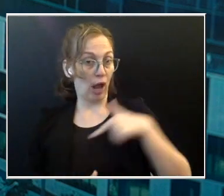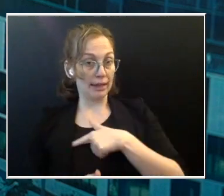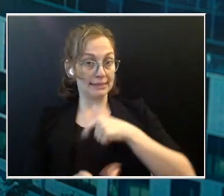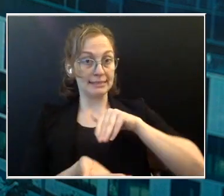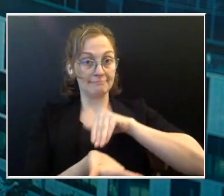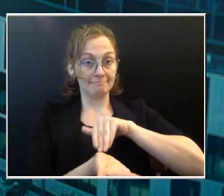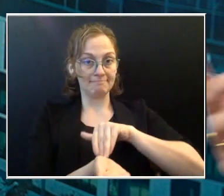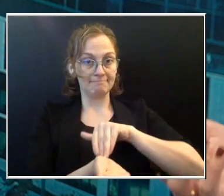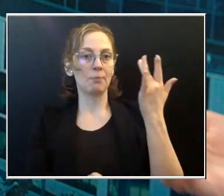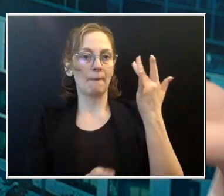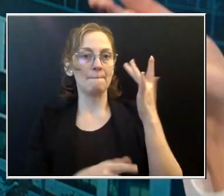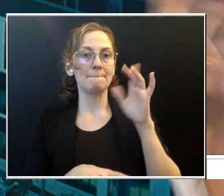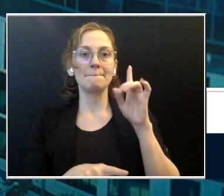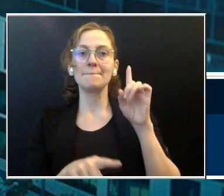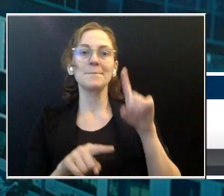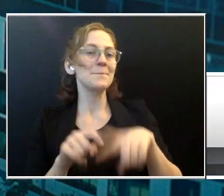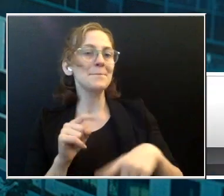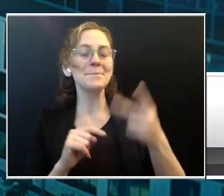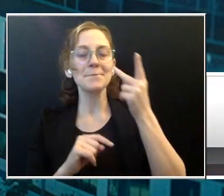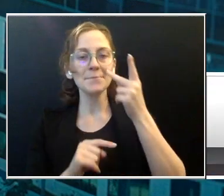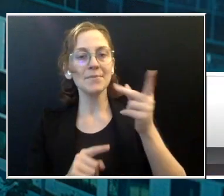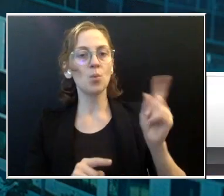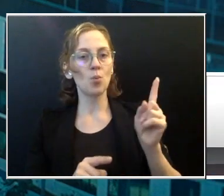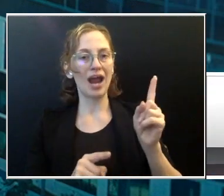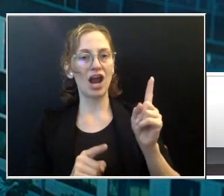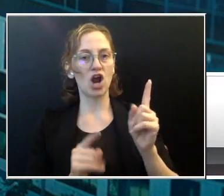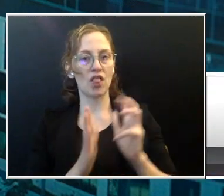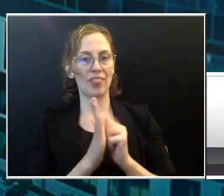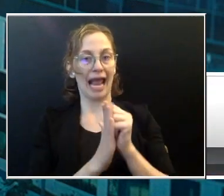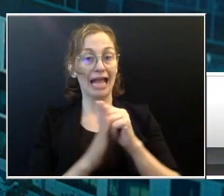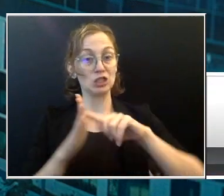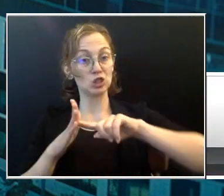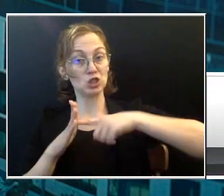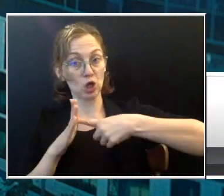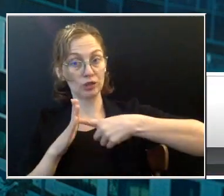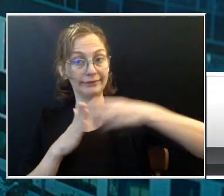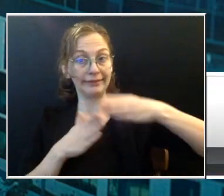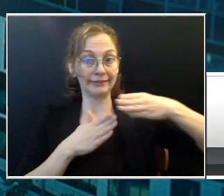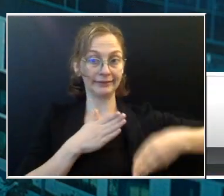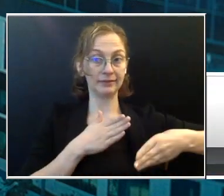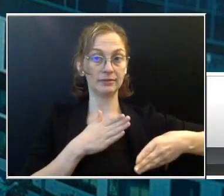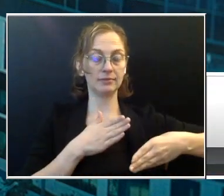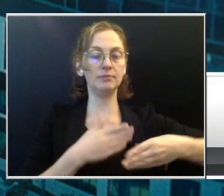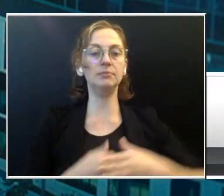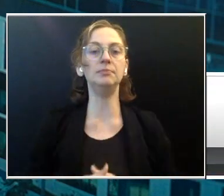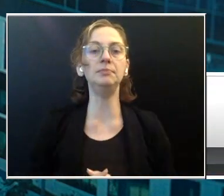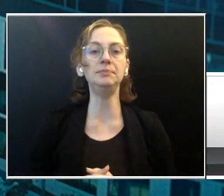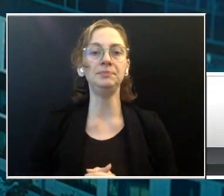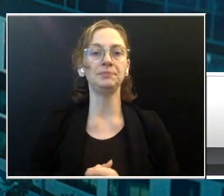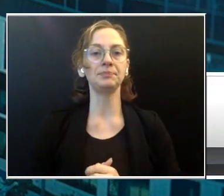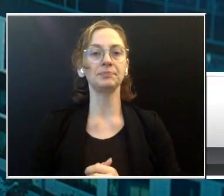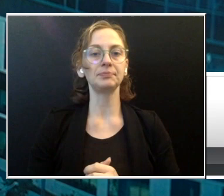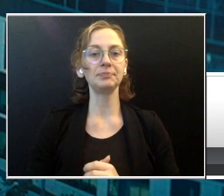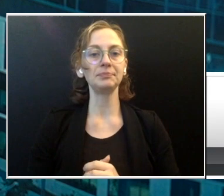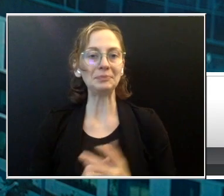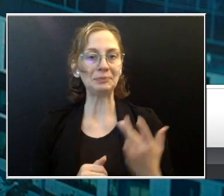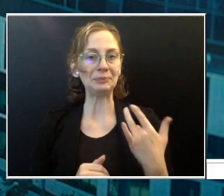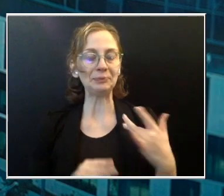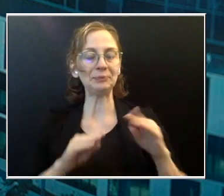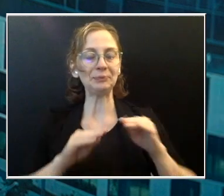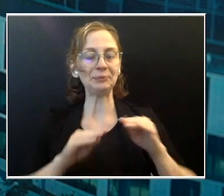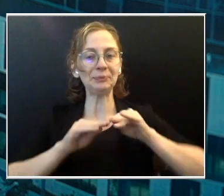start and where they end. So like how Dr. Stecklein and Claudia were saying, it spreads out and it infiltrates throughout the tissue, so you can see an